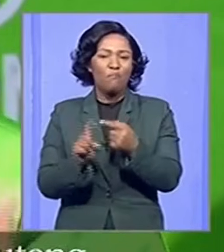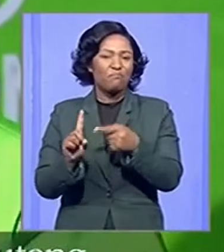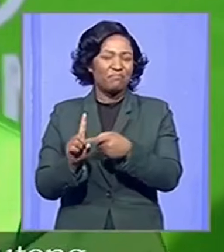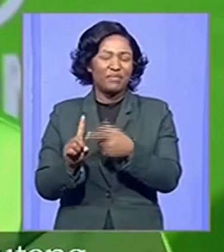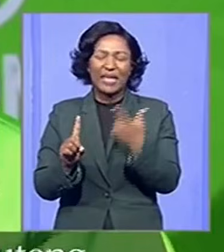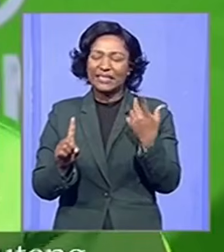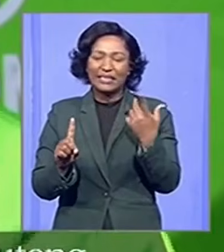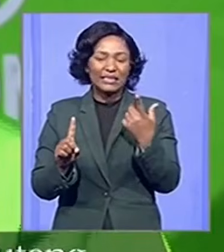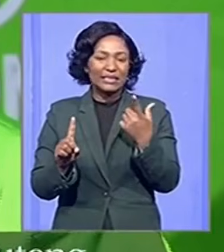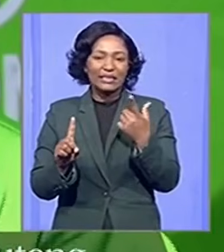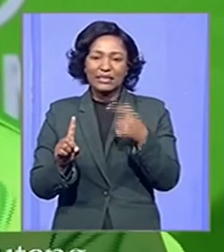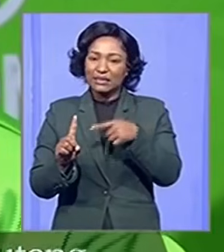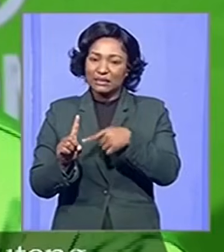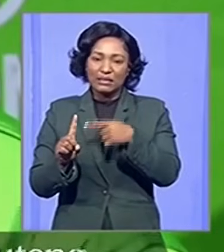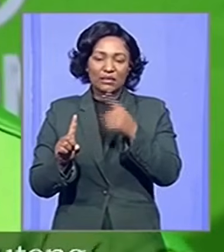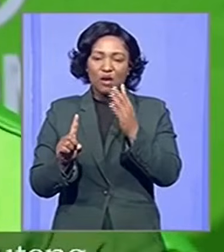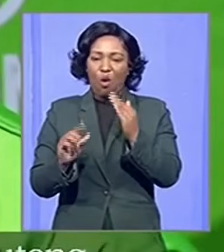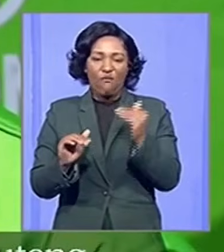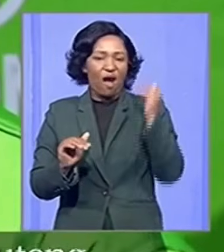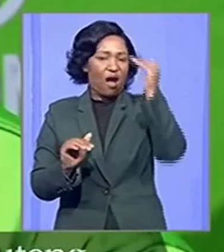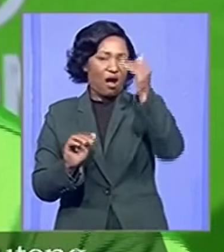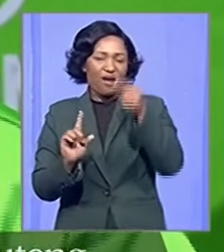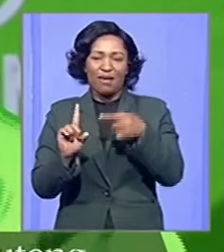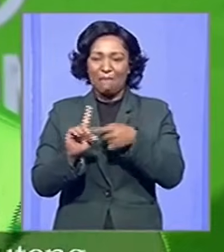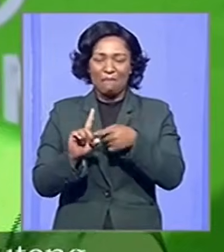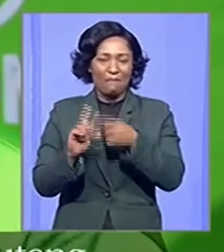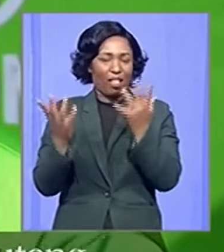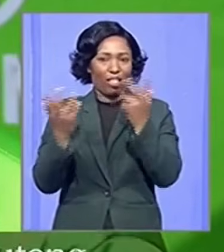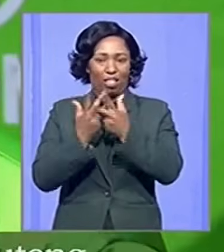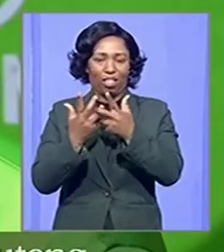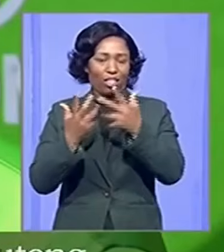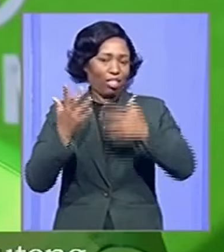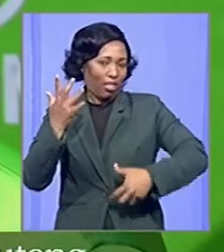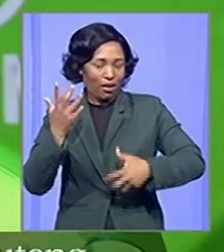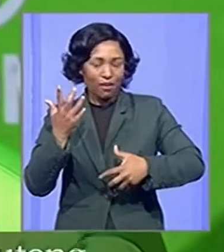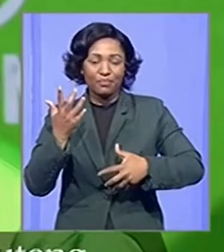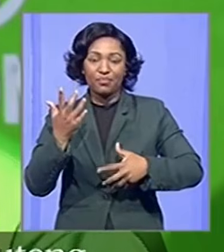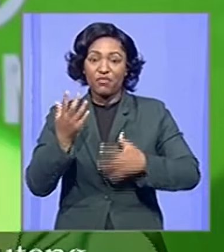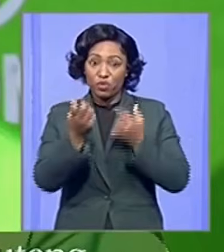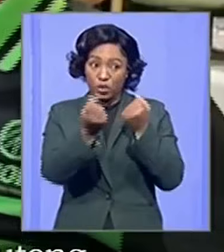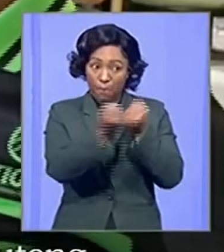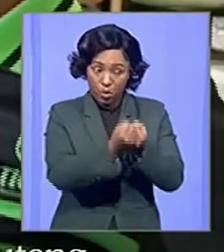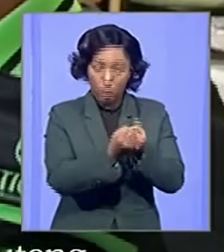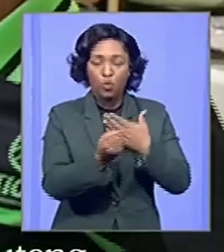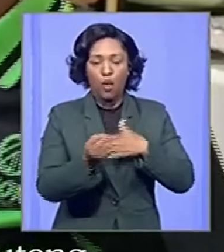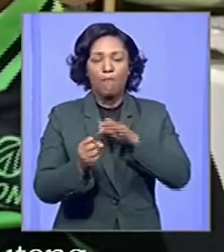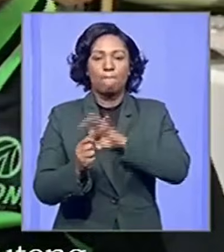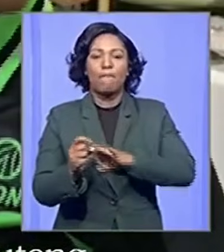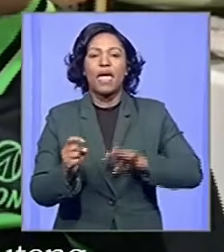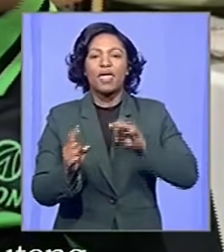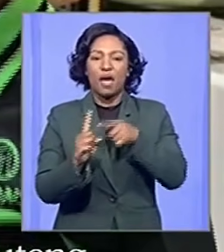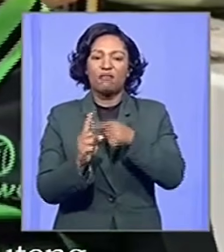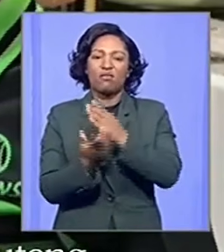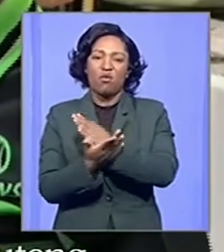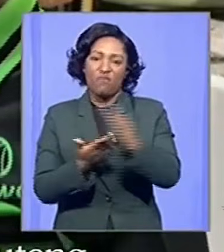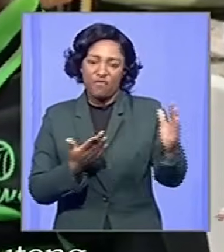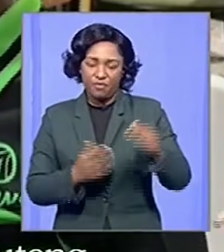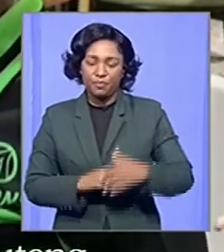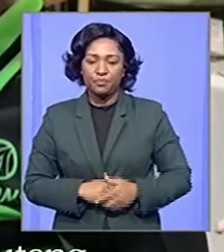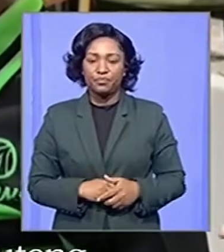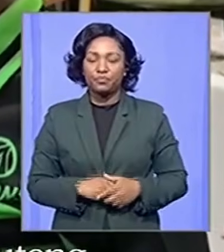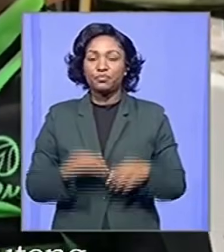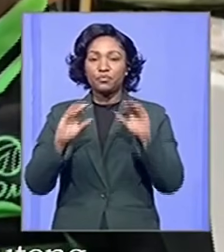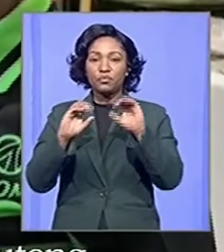So please, the only way we are prepared to really support you, we need the removal of this mayor. Mokga o boetse o totobaditse hore